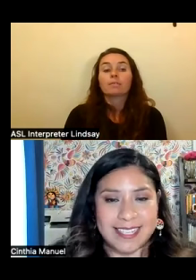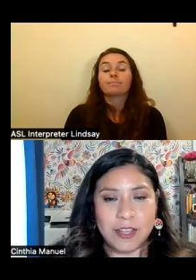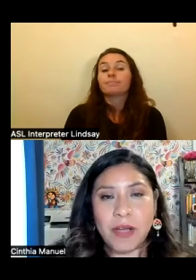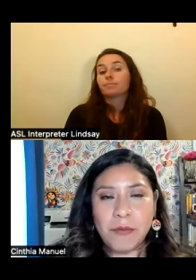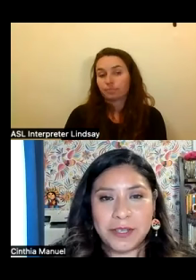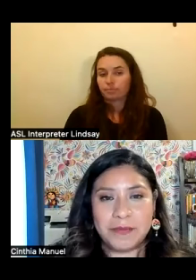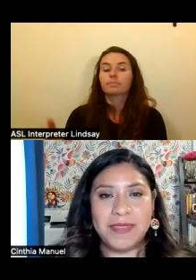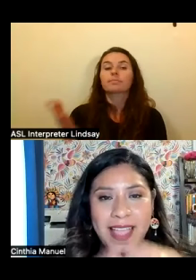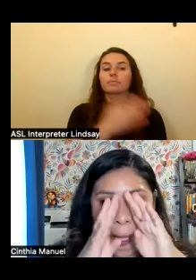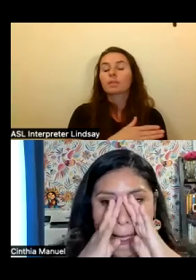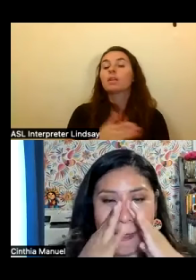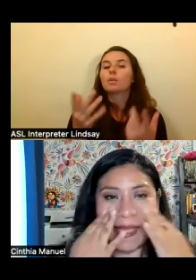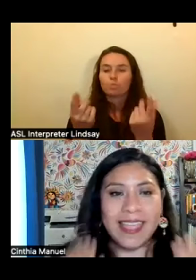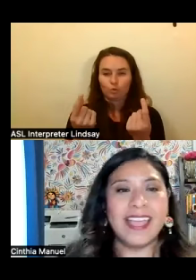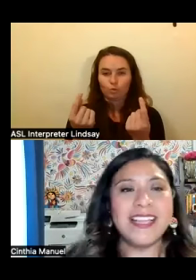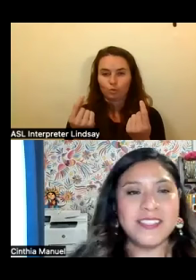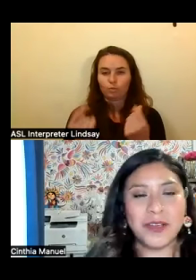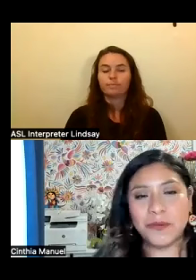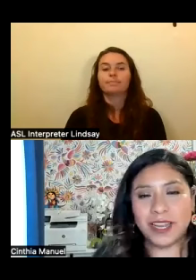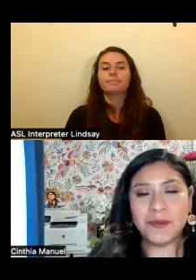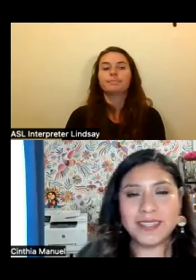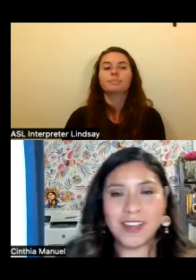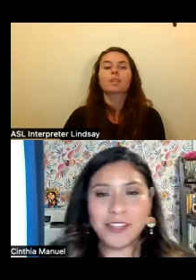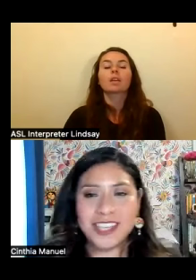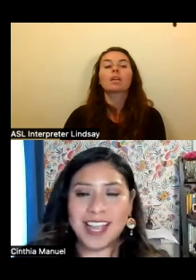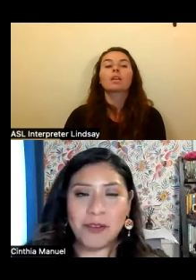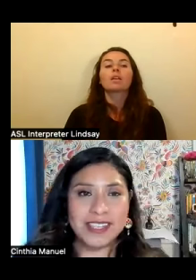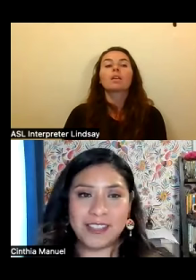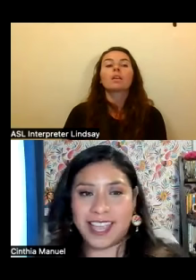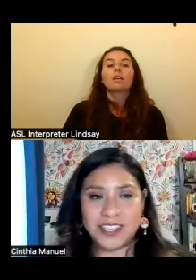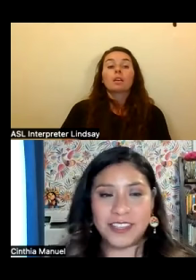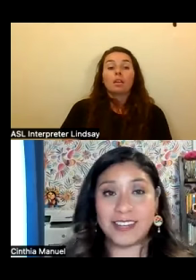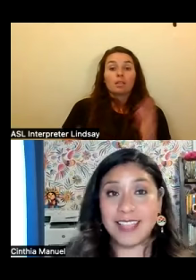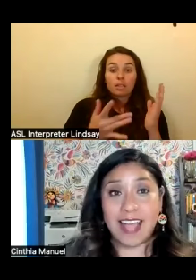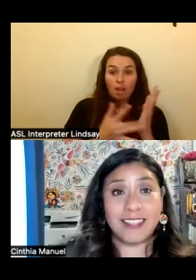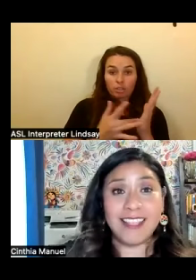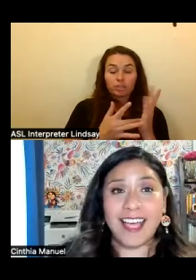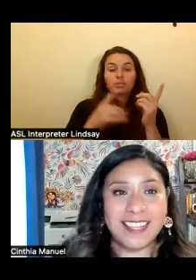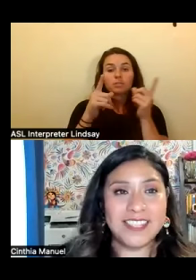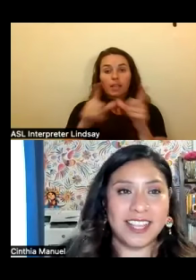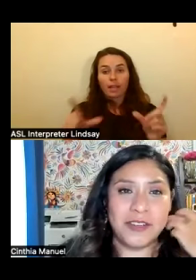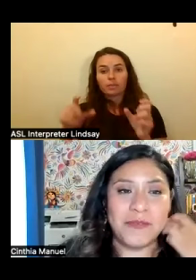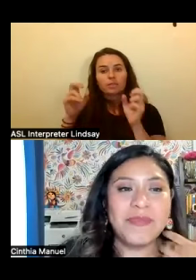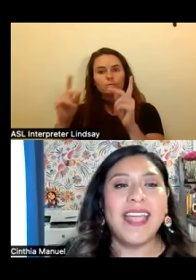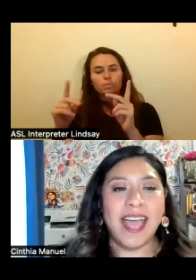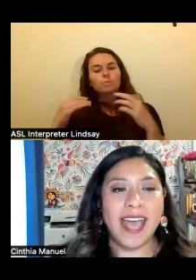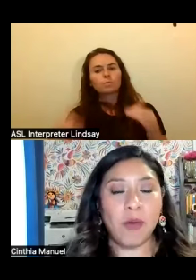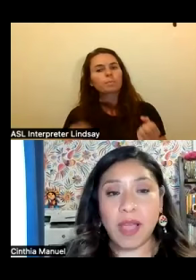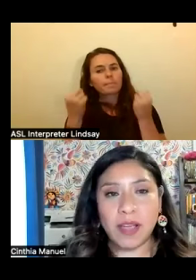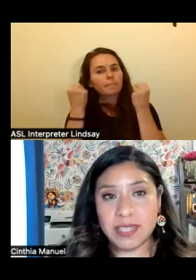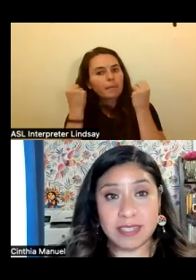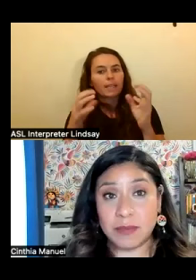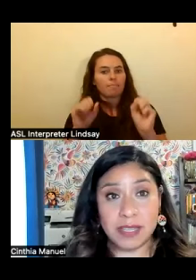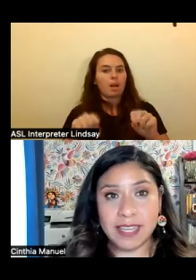And next. So what can we do? So when it comes to technology, language, and education, there's a lot of things you can do.